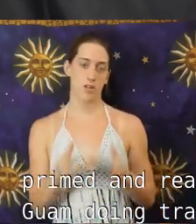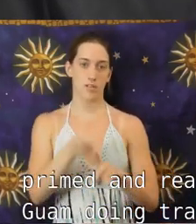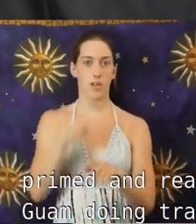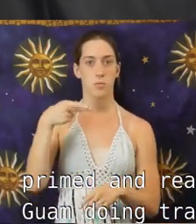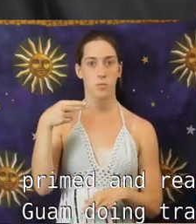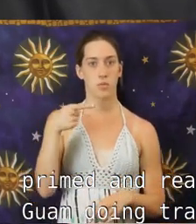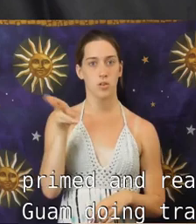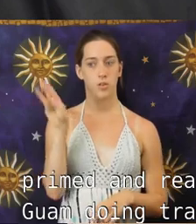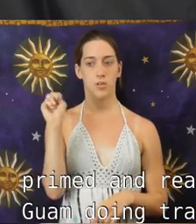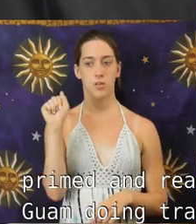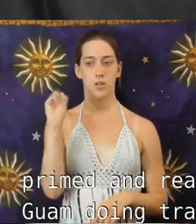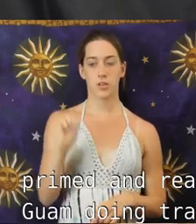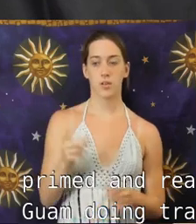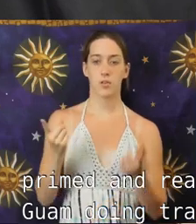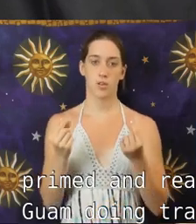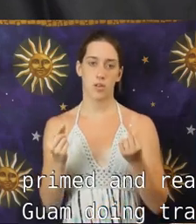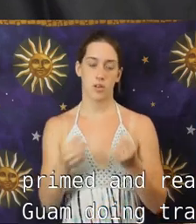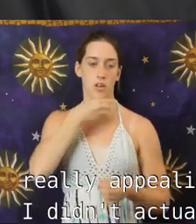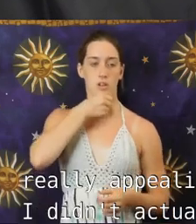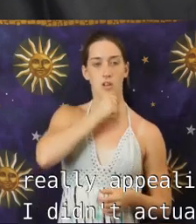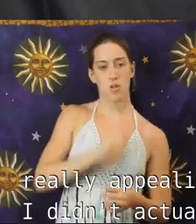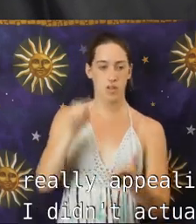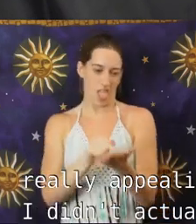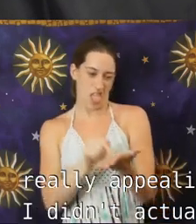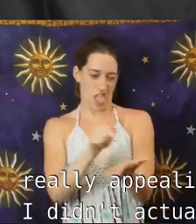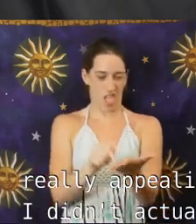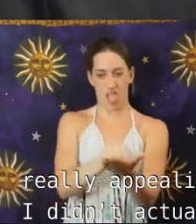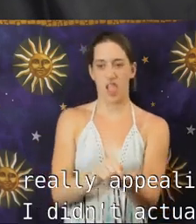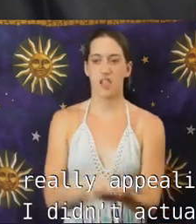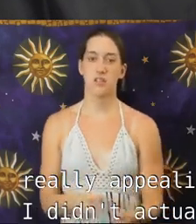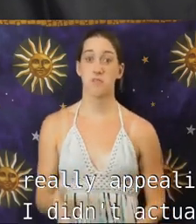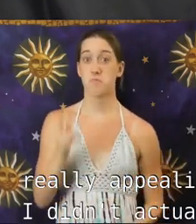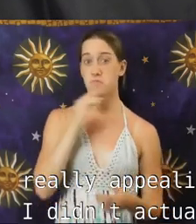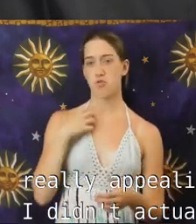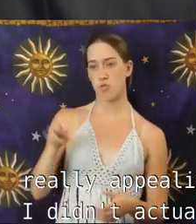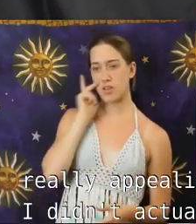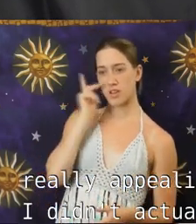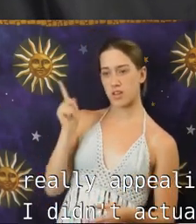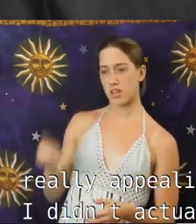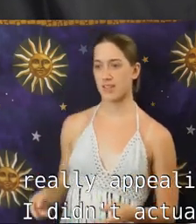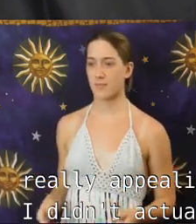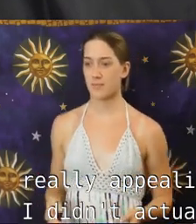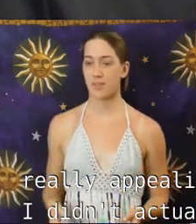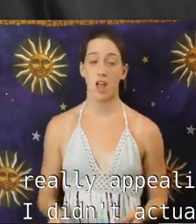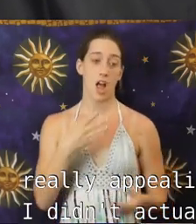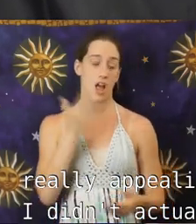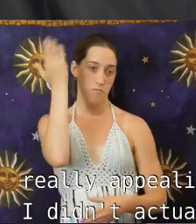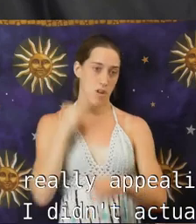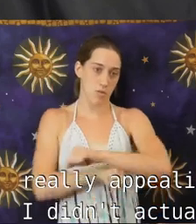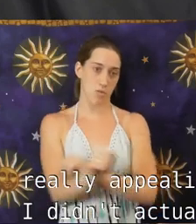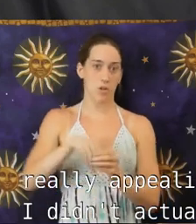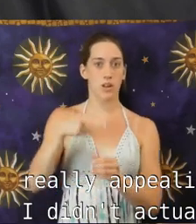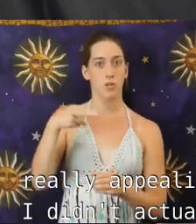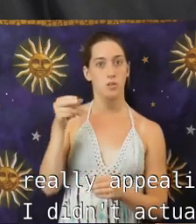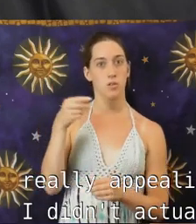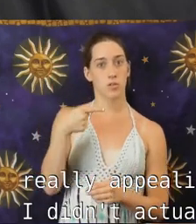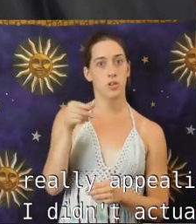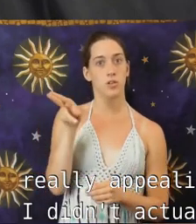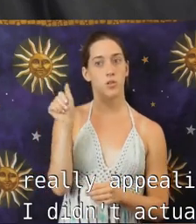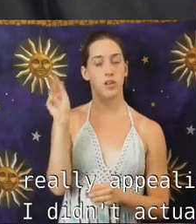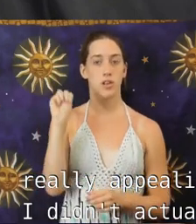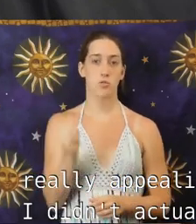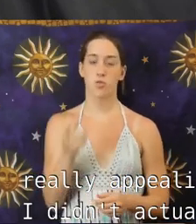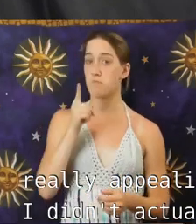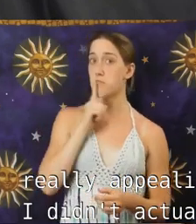doing traditional stick and poke, which was actually really appealing to me, seeing as I was born in Guam, but I didn't end up doing it